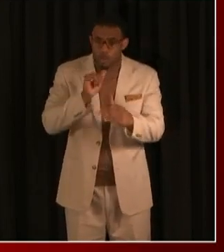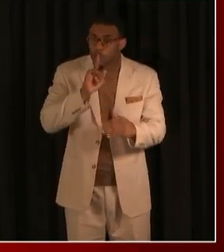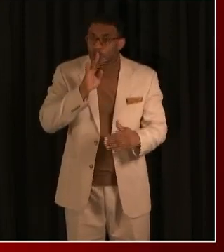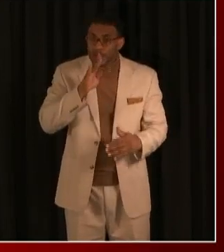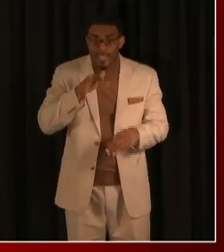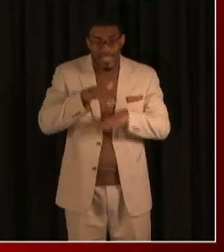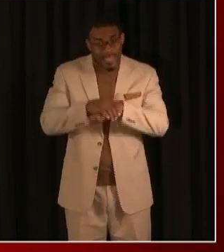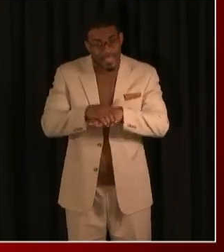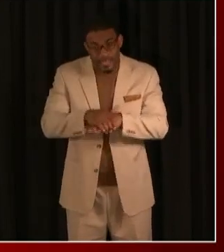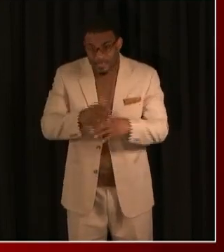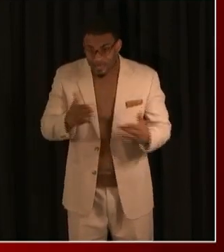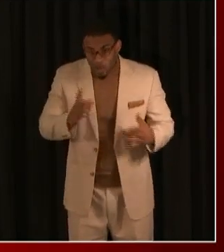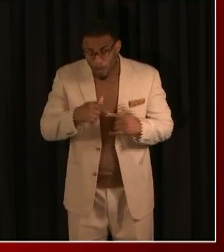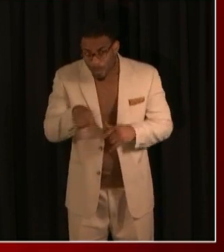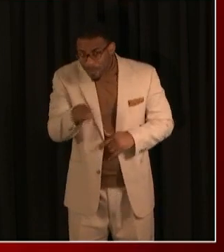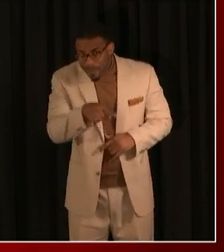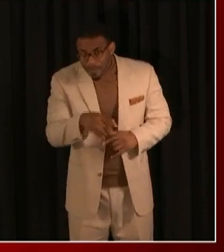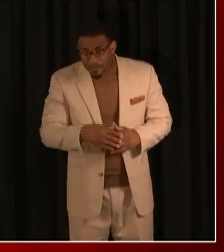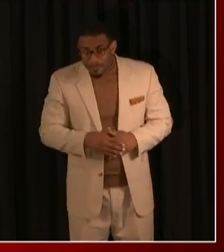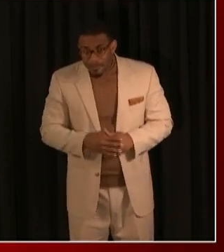speak English.